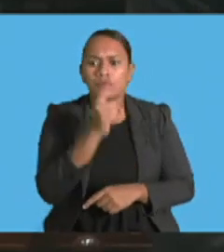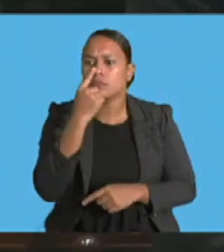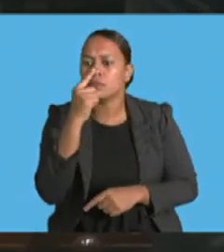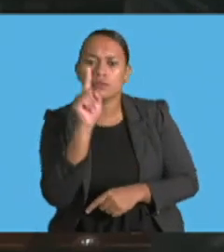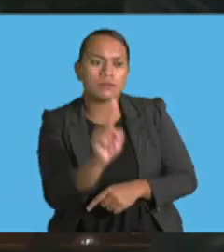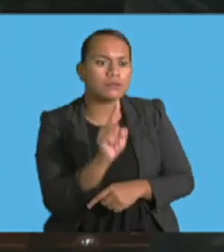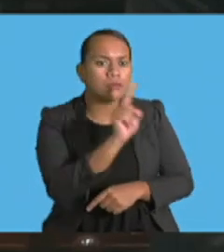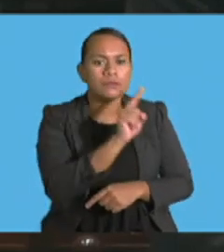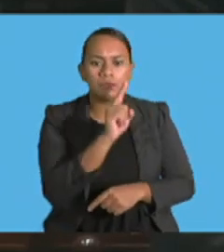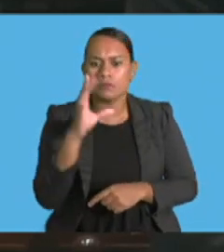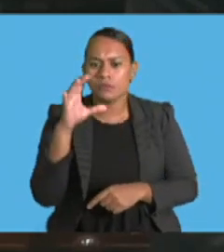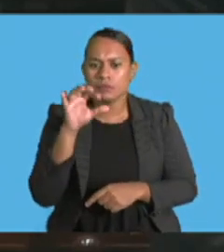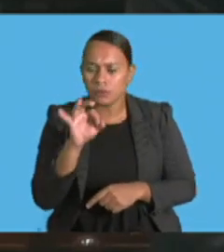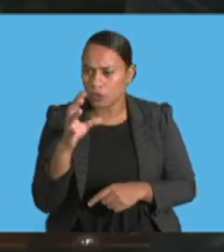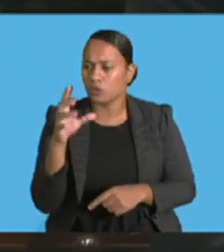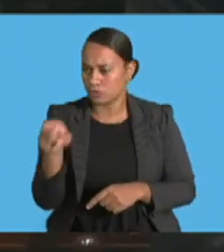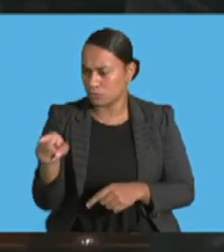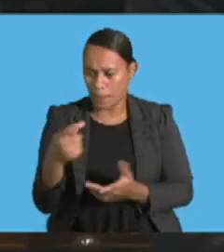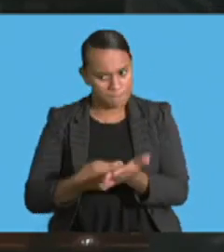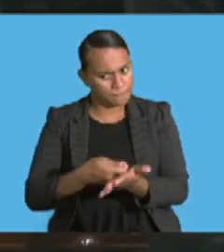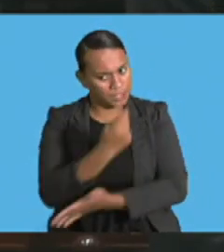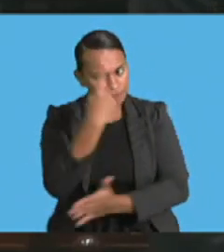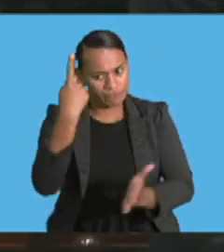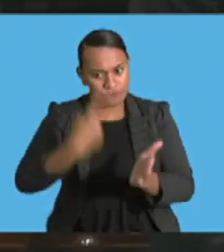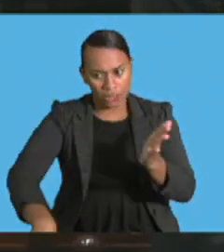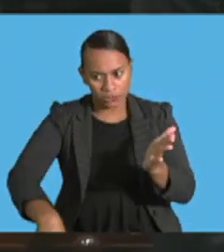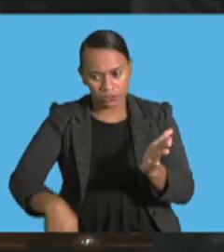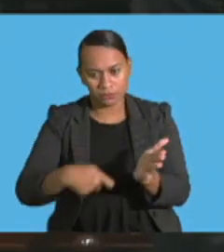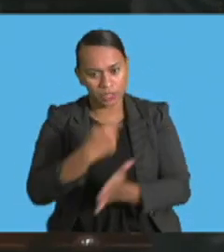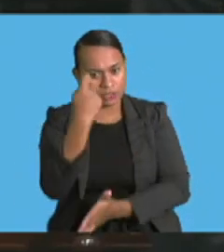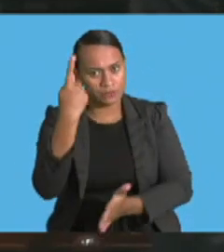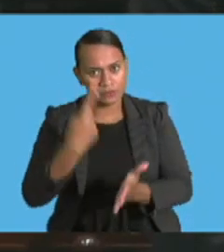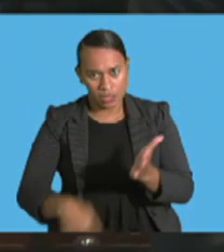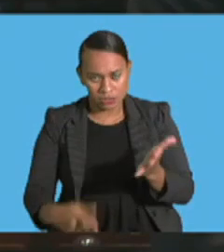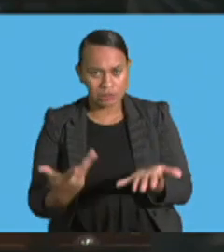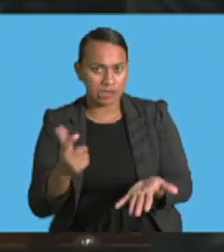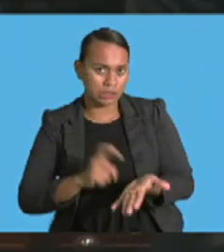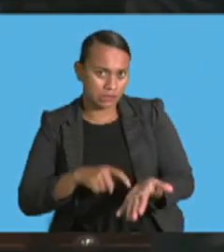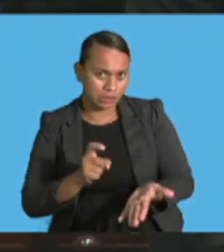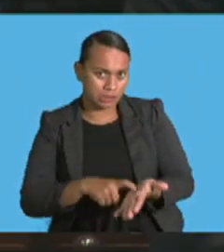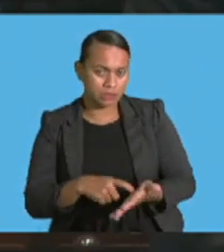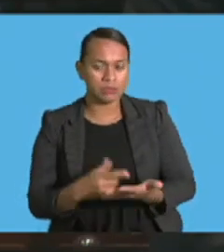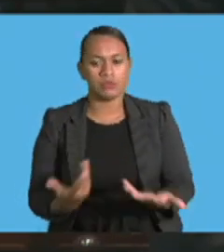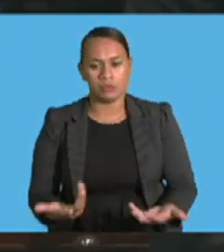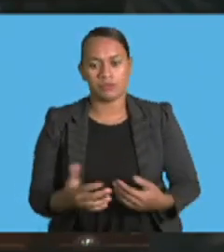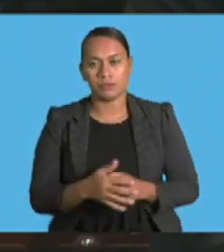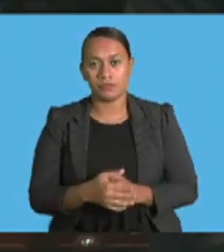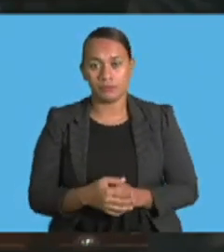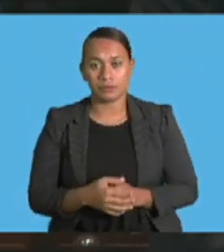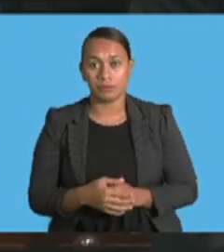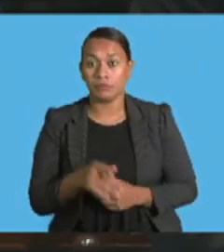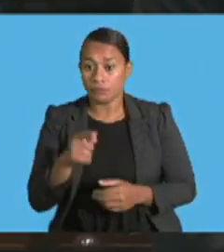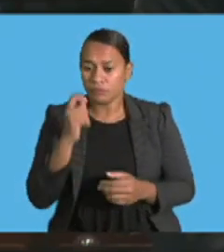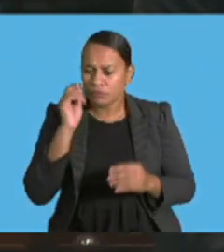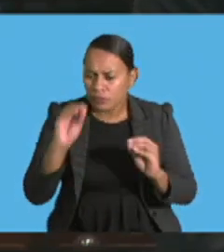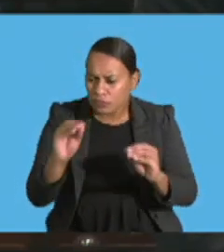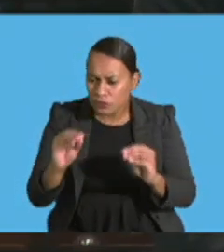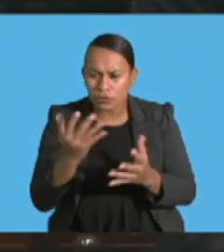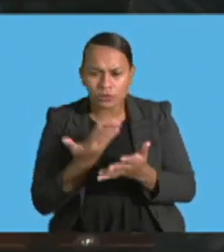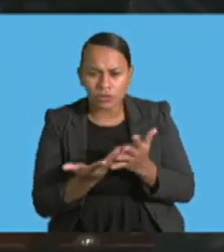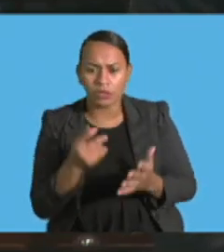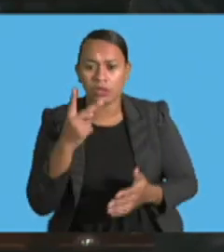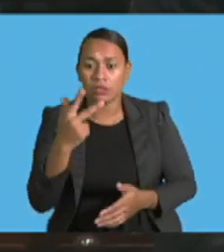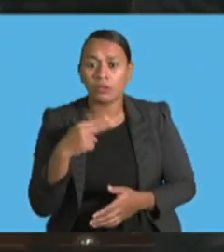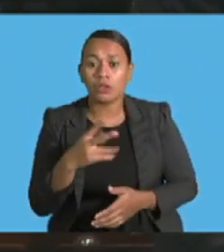result in court proceeding. Mr. Speaker say, the Department of Environment in the last financial year appointed and trained 355